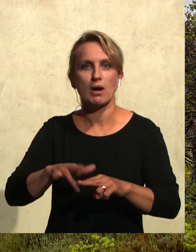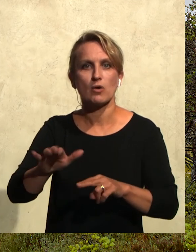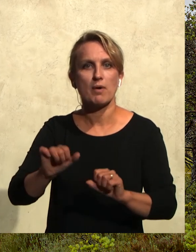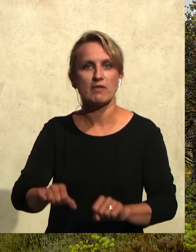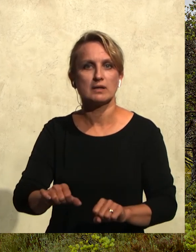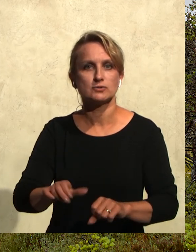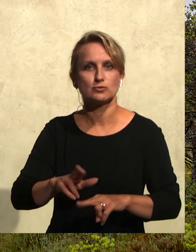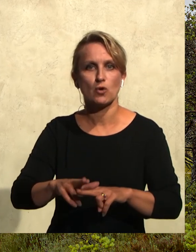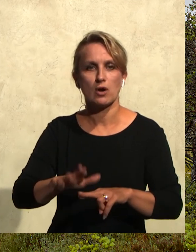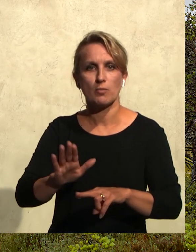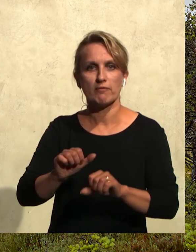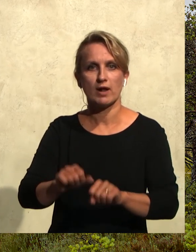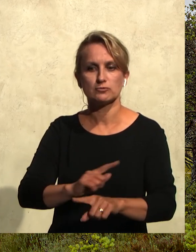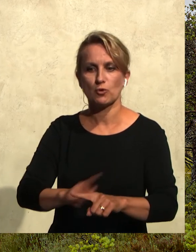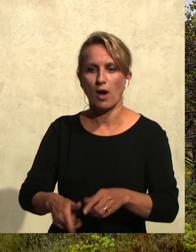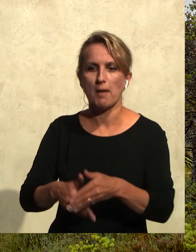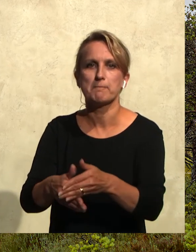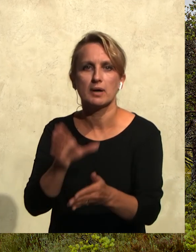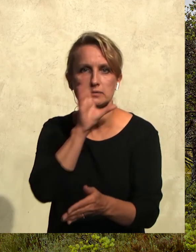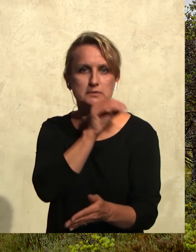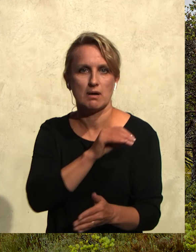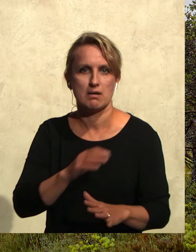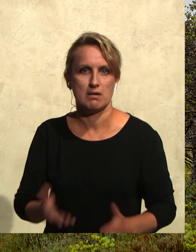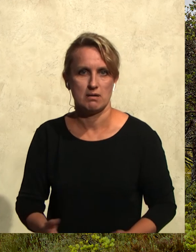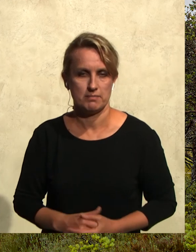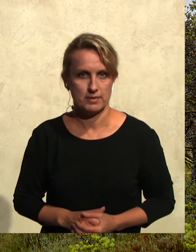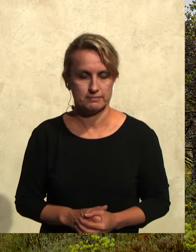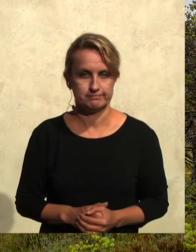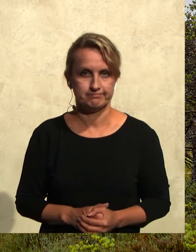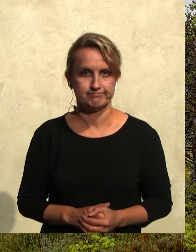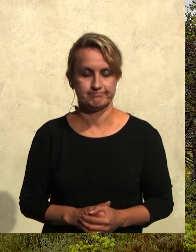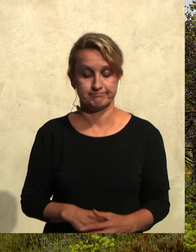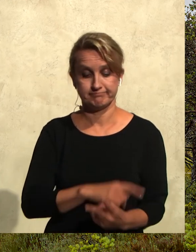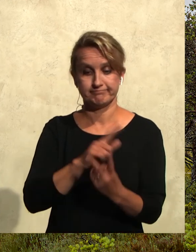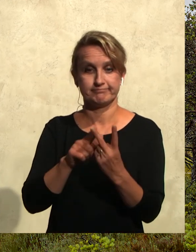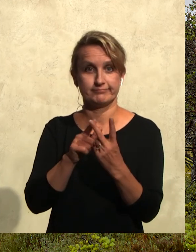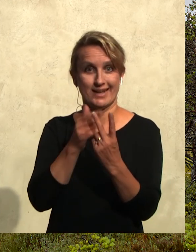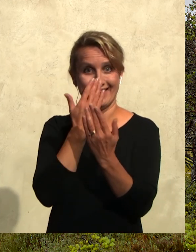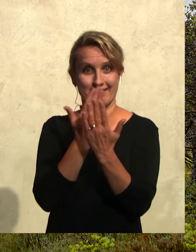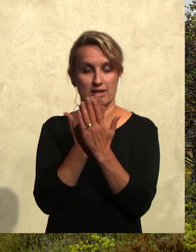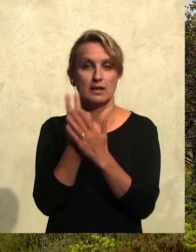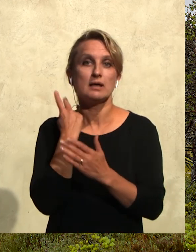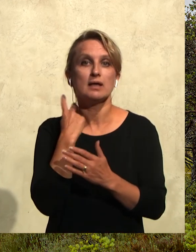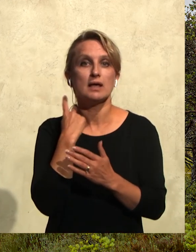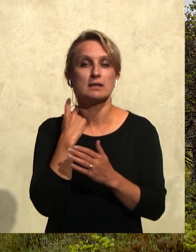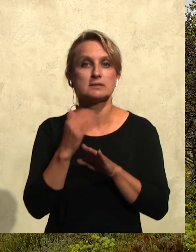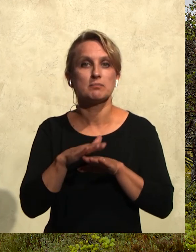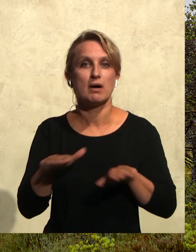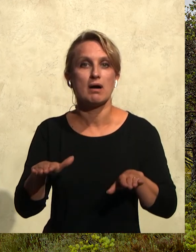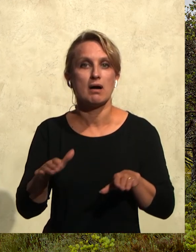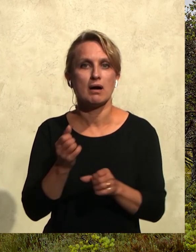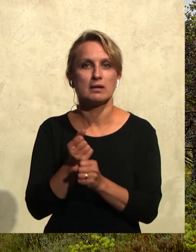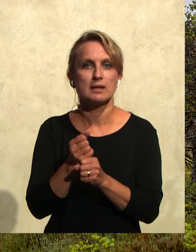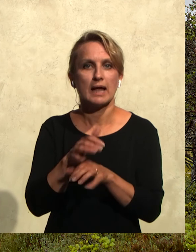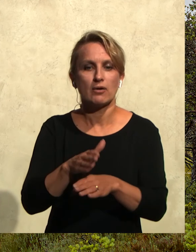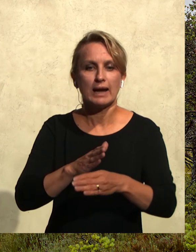The UK, or England in particular, has been pursuing this improving access to psychological therapies. It's probably the biggest in